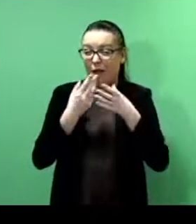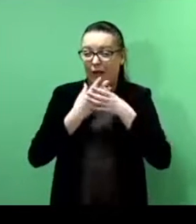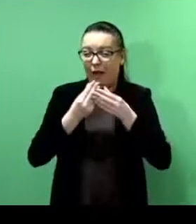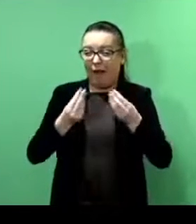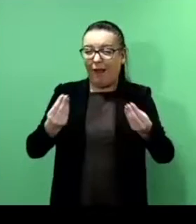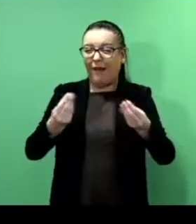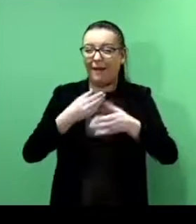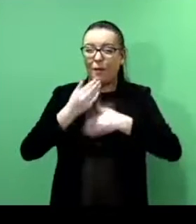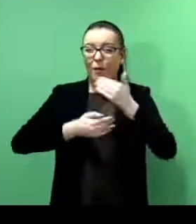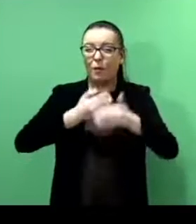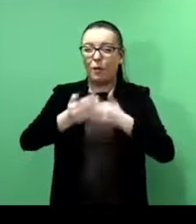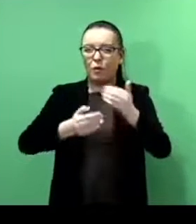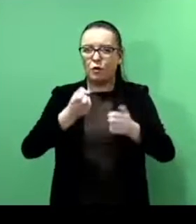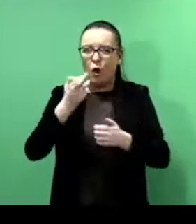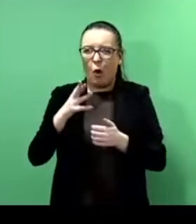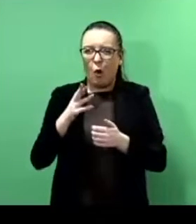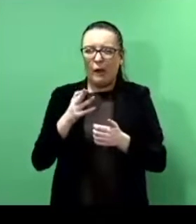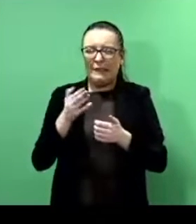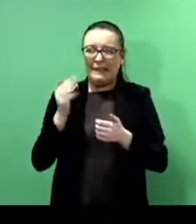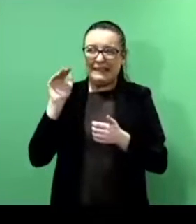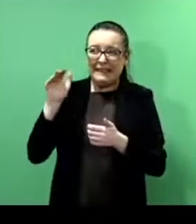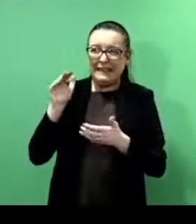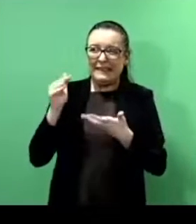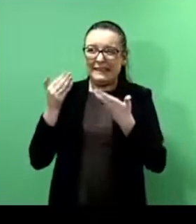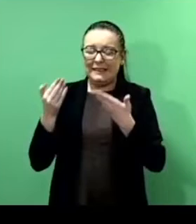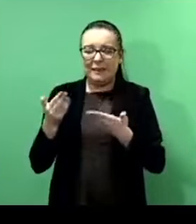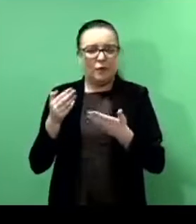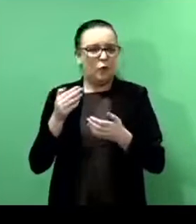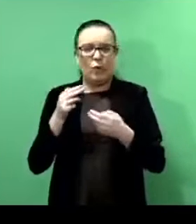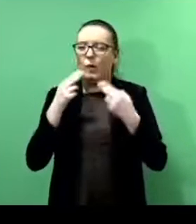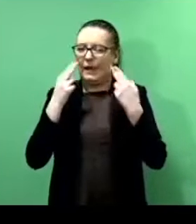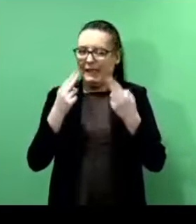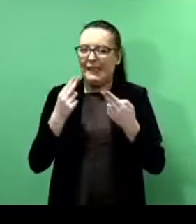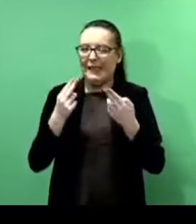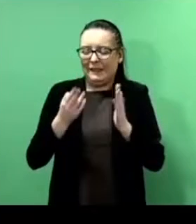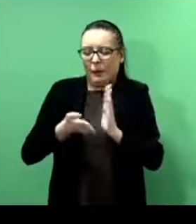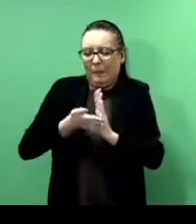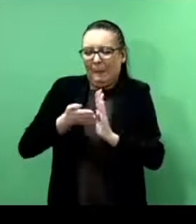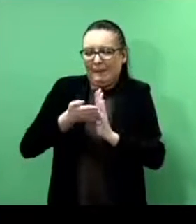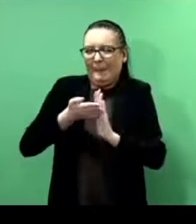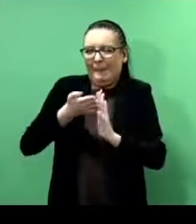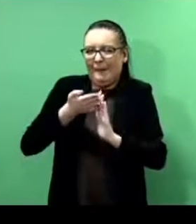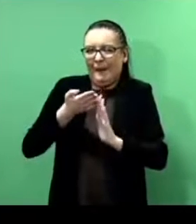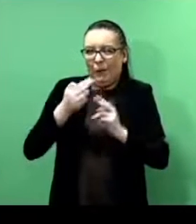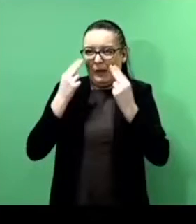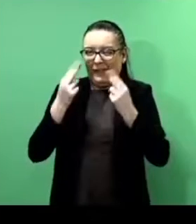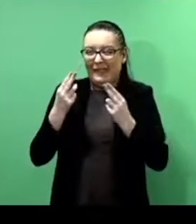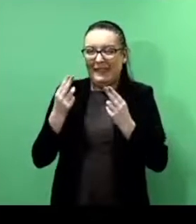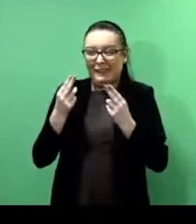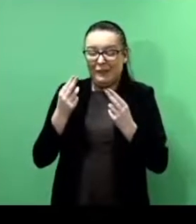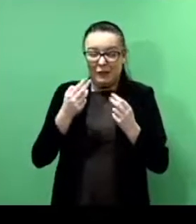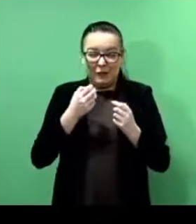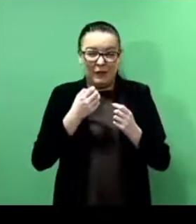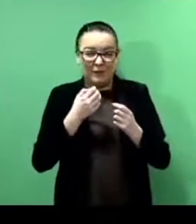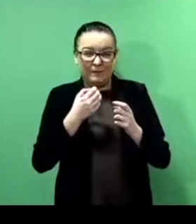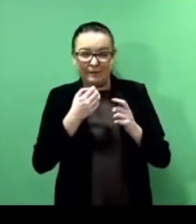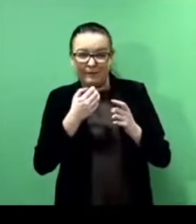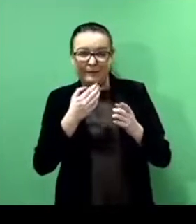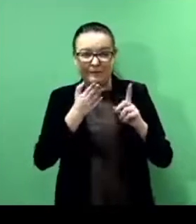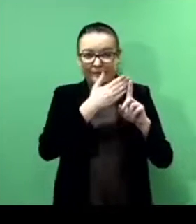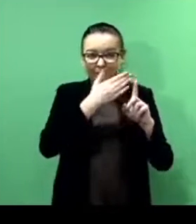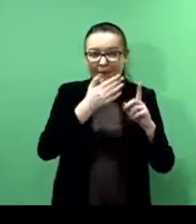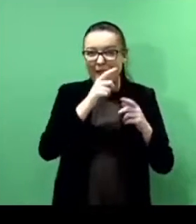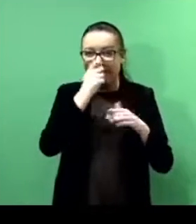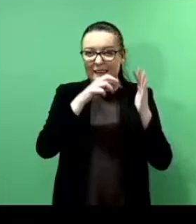it been you've had to build for that? We definitely had to build for that. We definitely have. We had to convince the classroom teacher that this